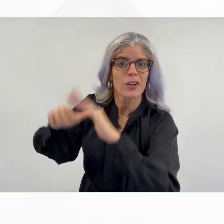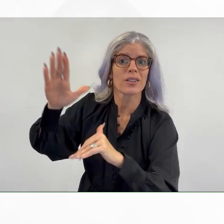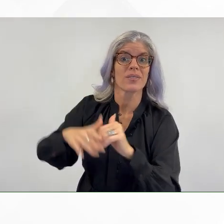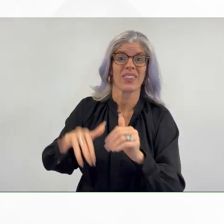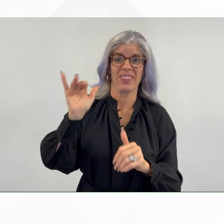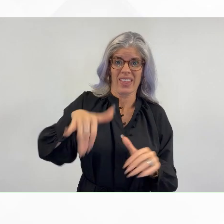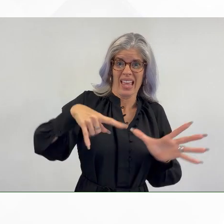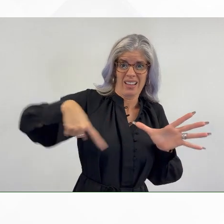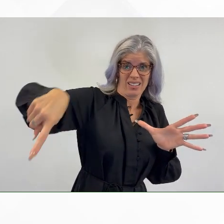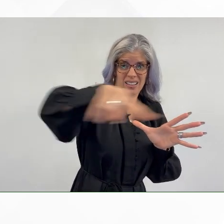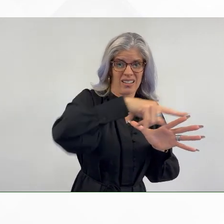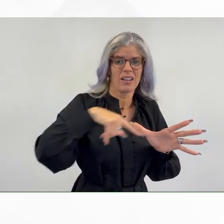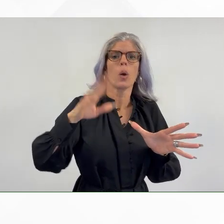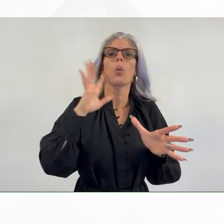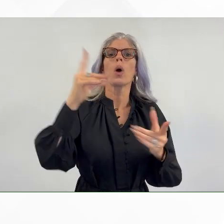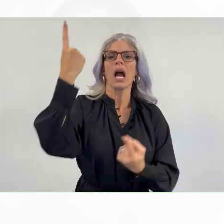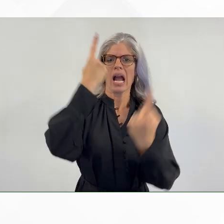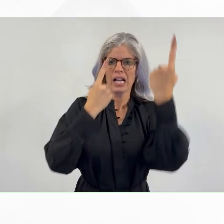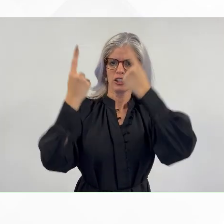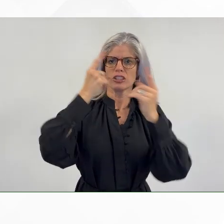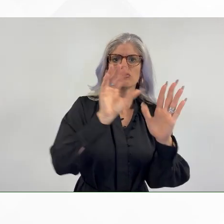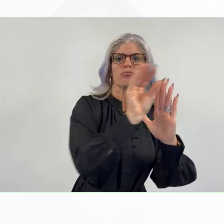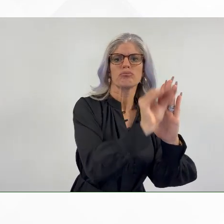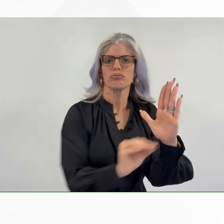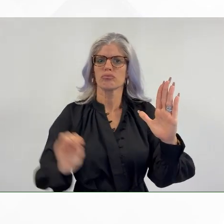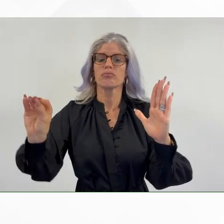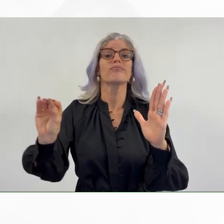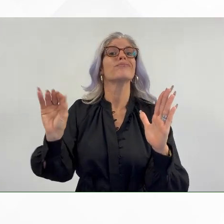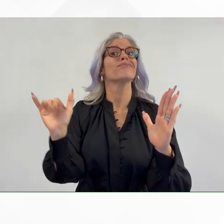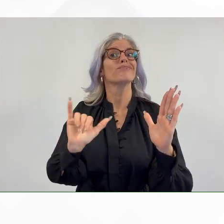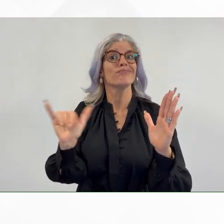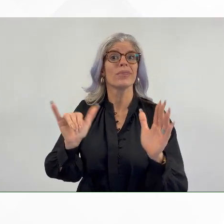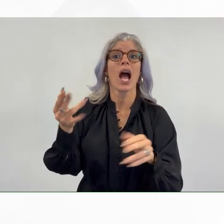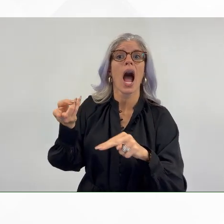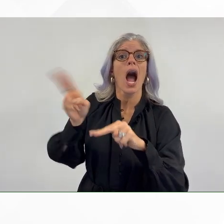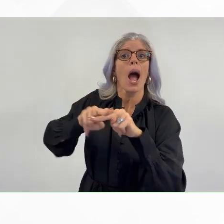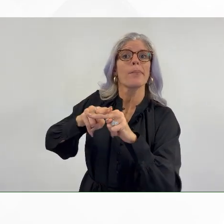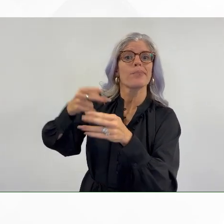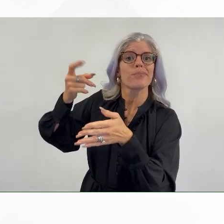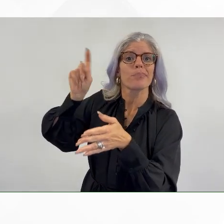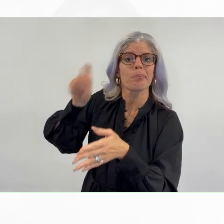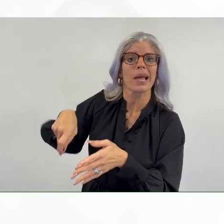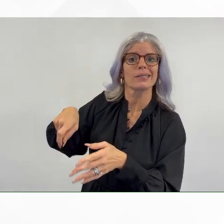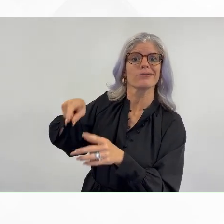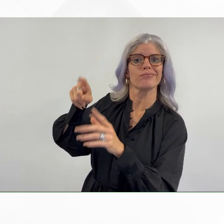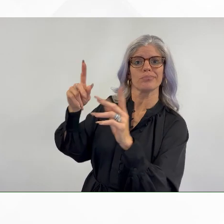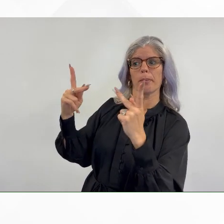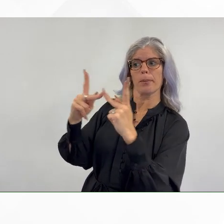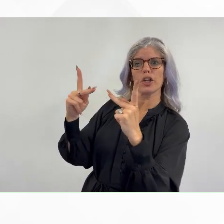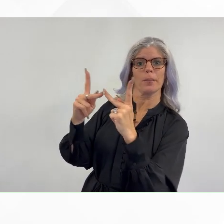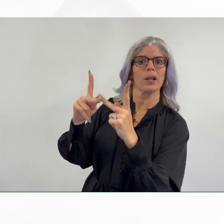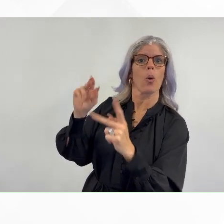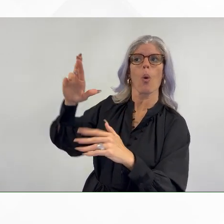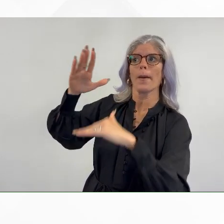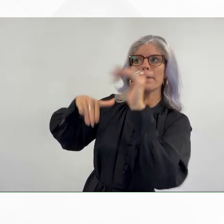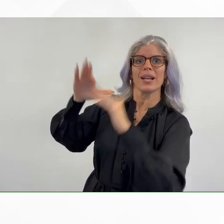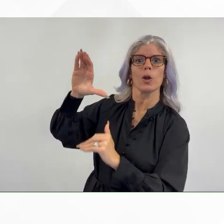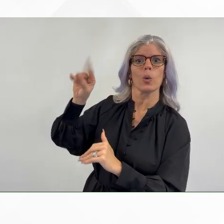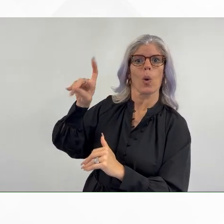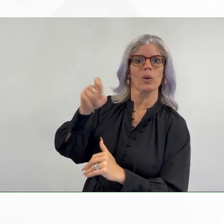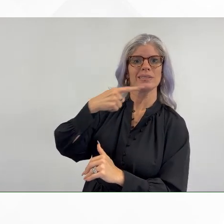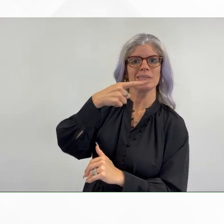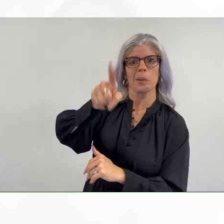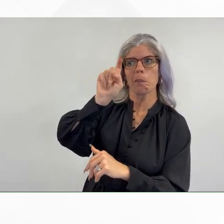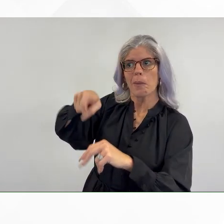mechanical, electrical, and plumbing systems, as well as contents, furnishings, and equipment within the building. But this does not